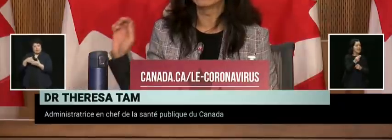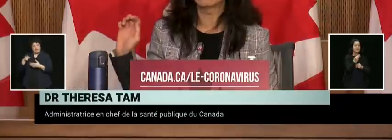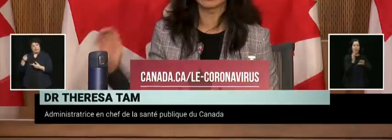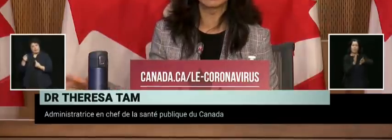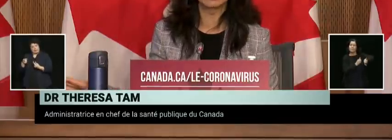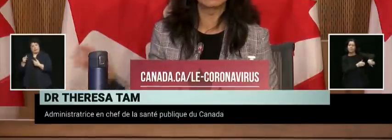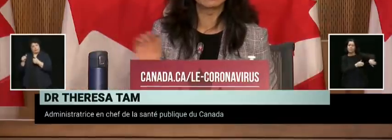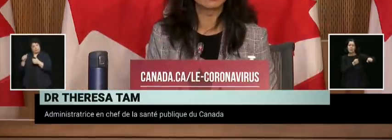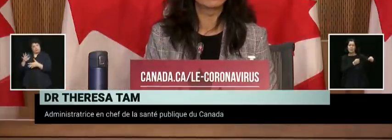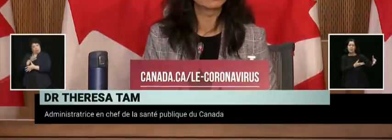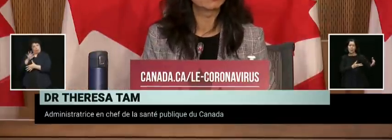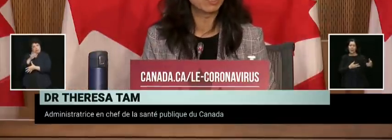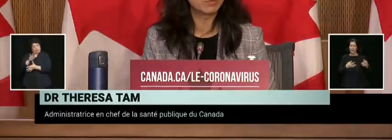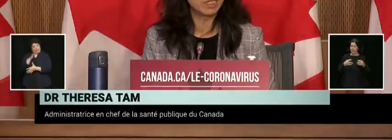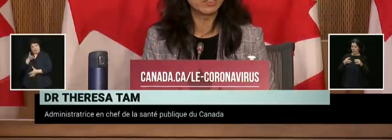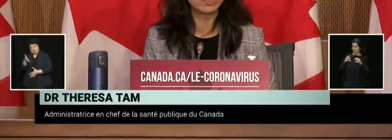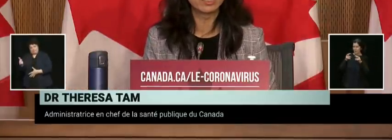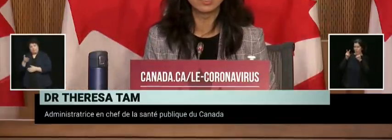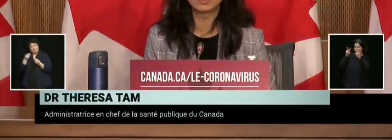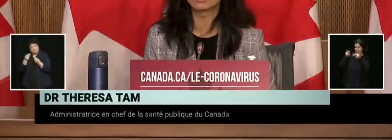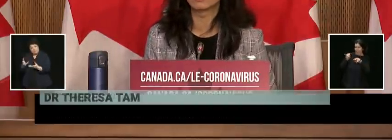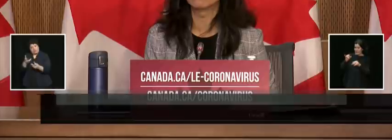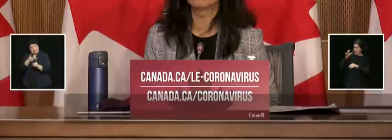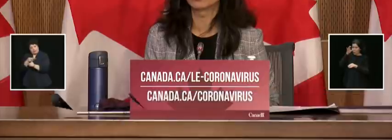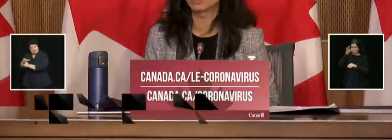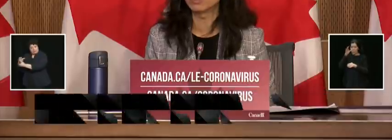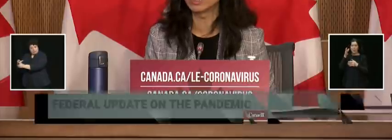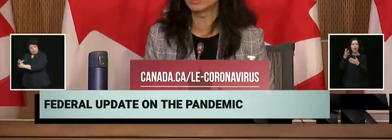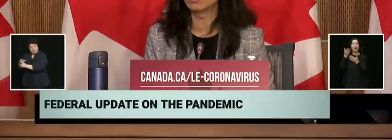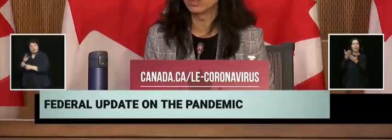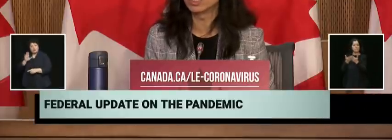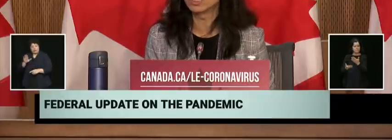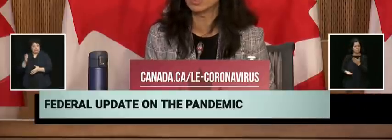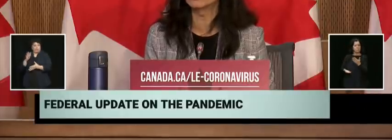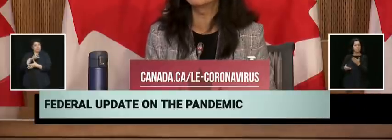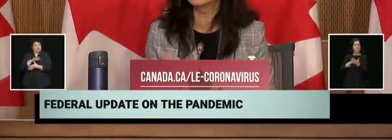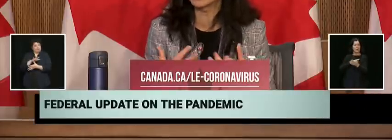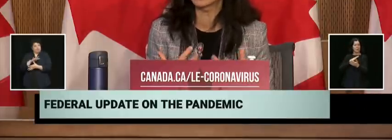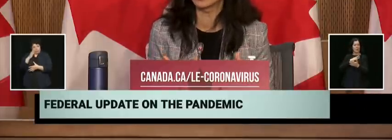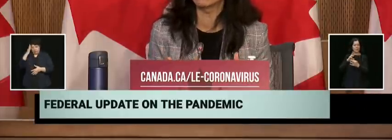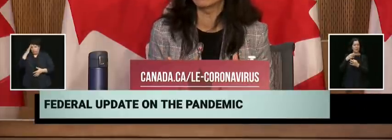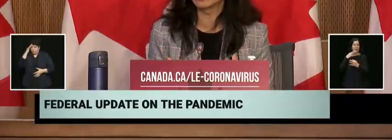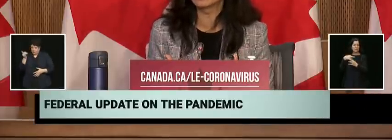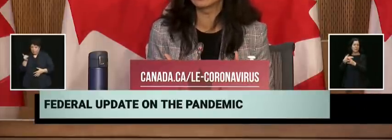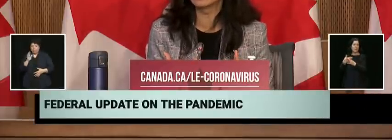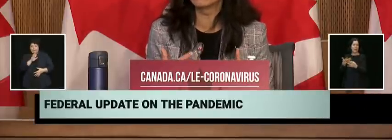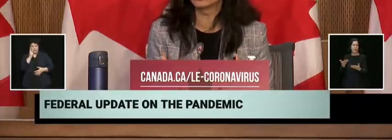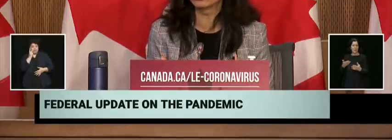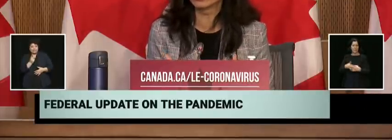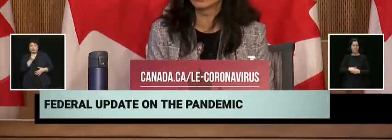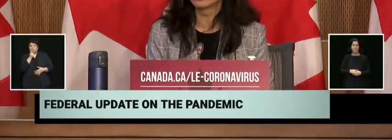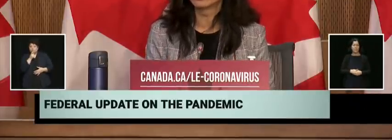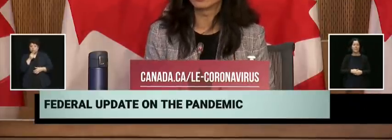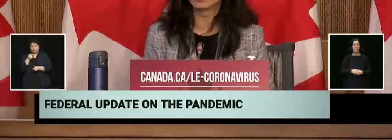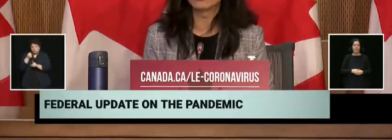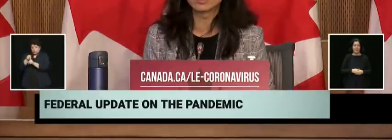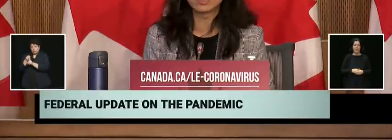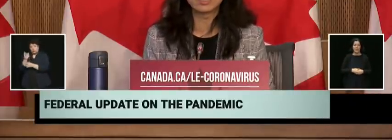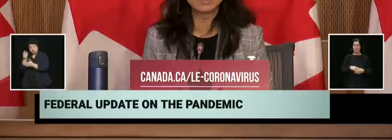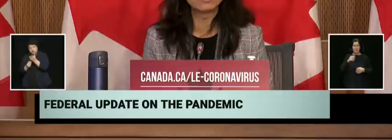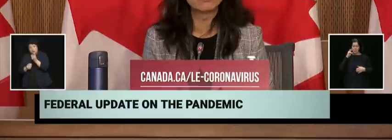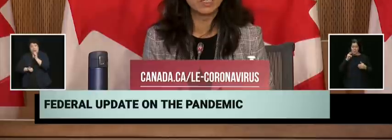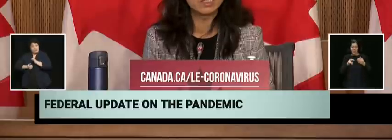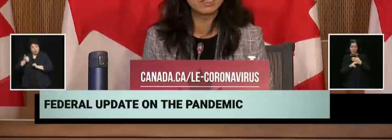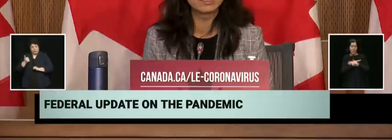why vaccinating this population is of primary importance. That will protect them as individuals who are